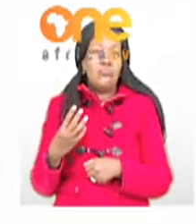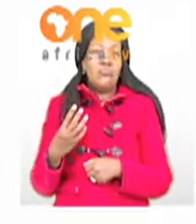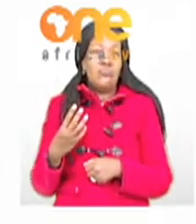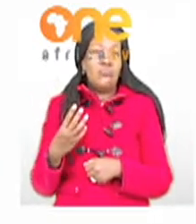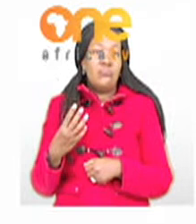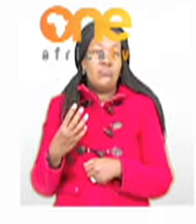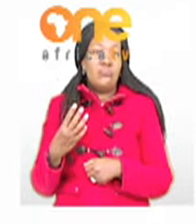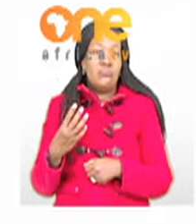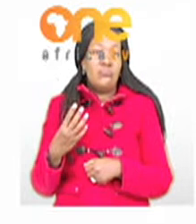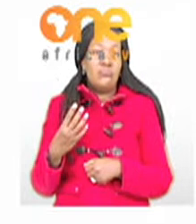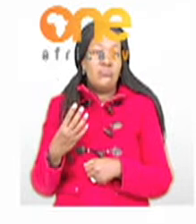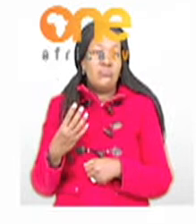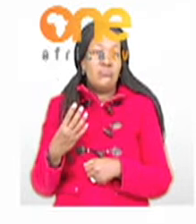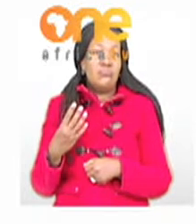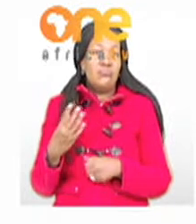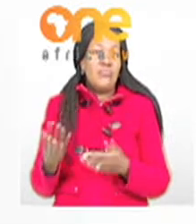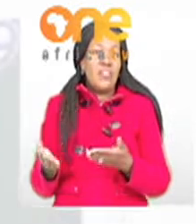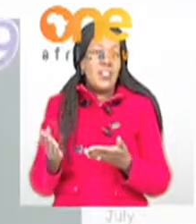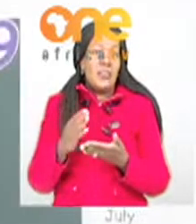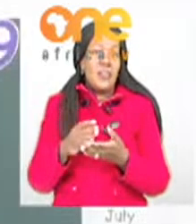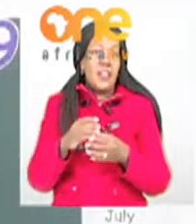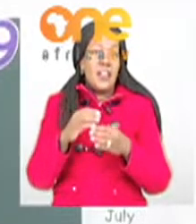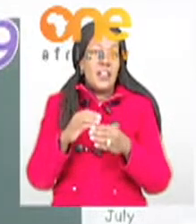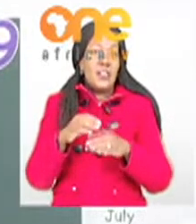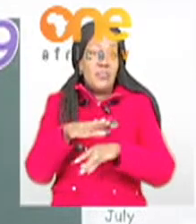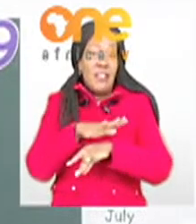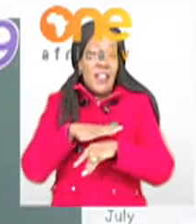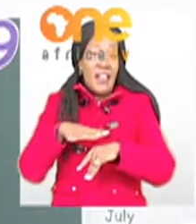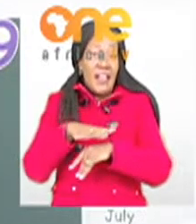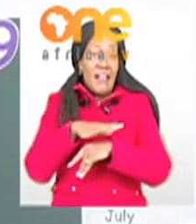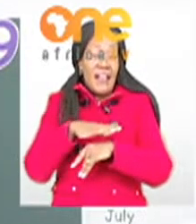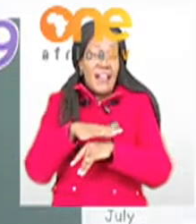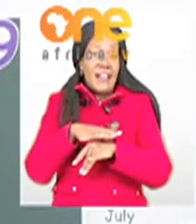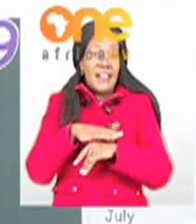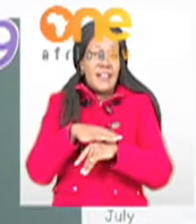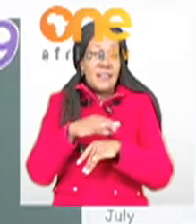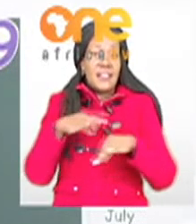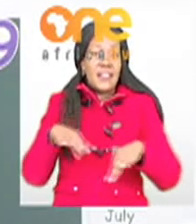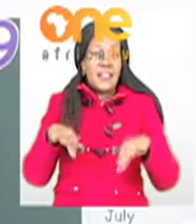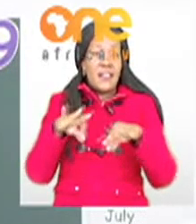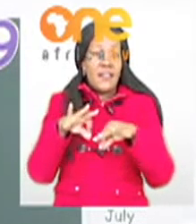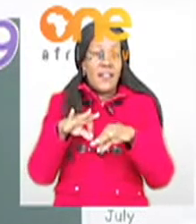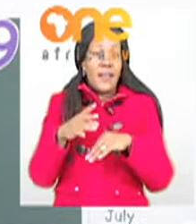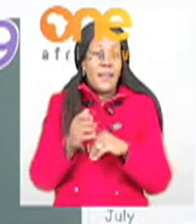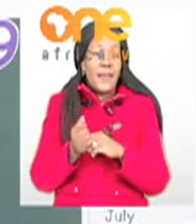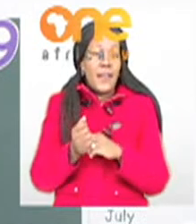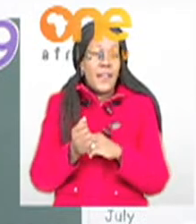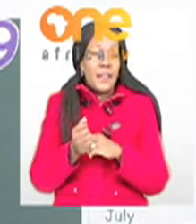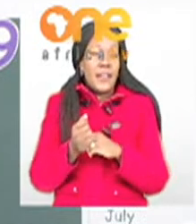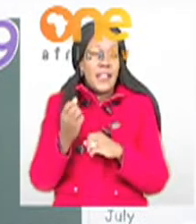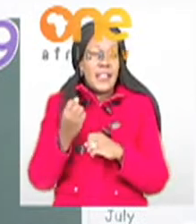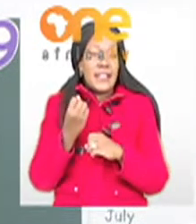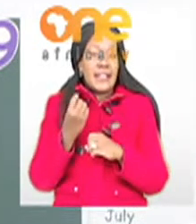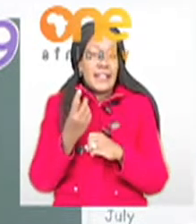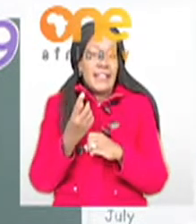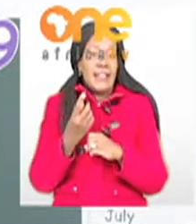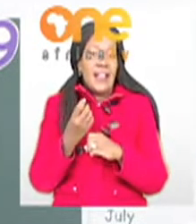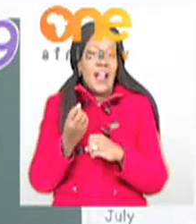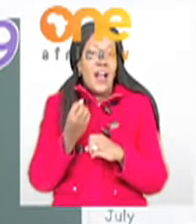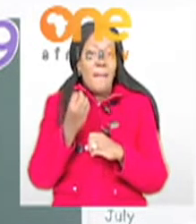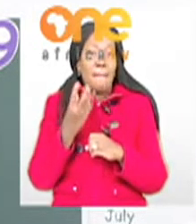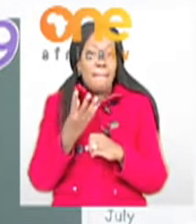our animals on the farm and count to see how many animals we have on the